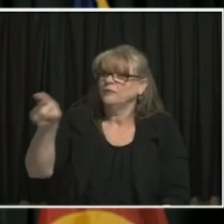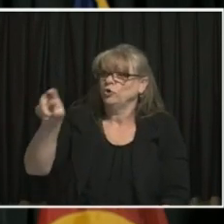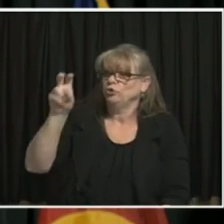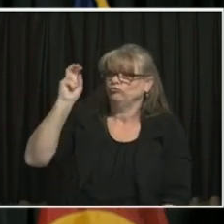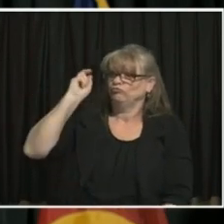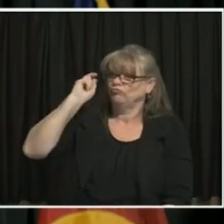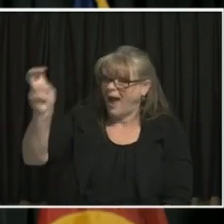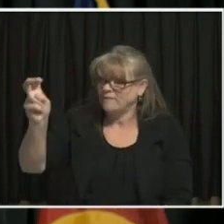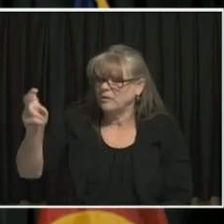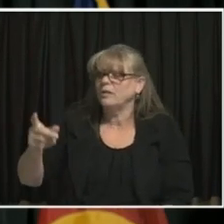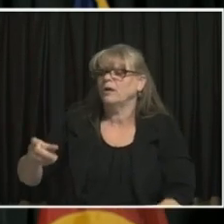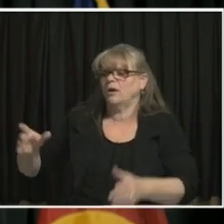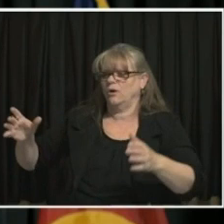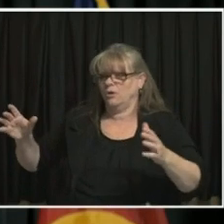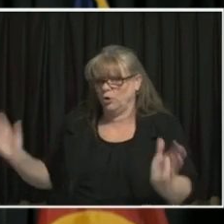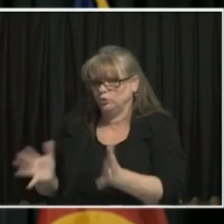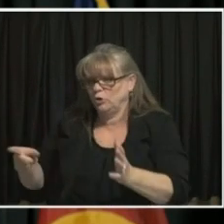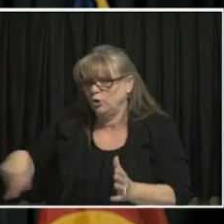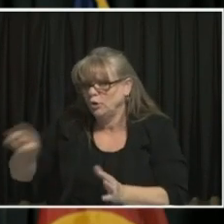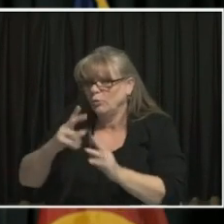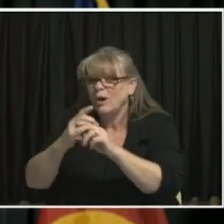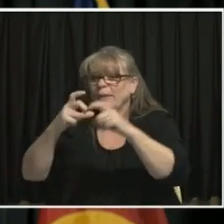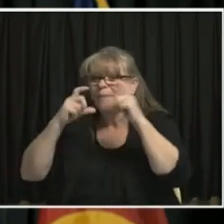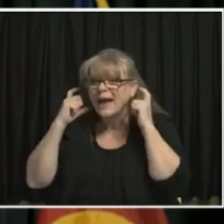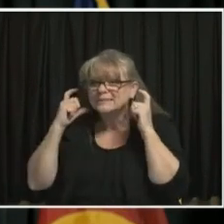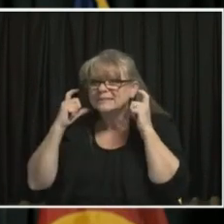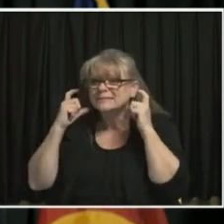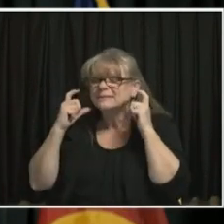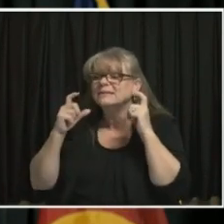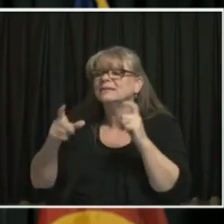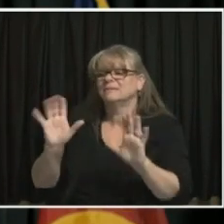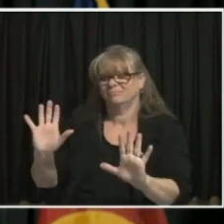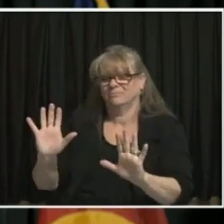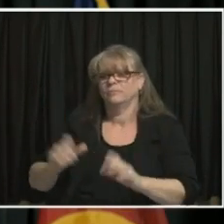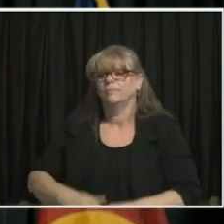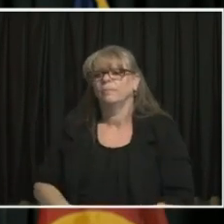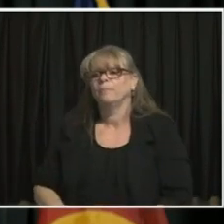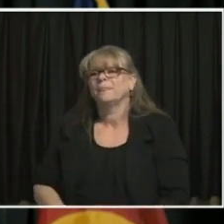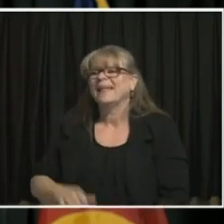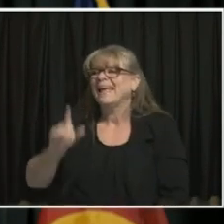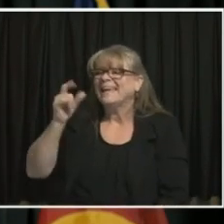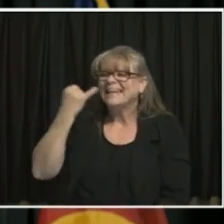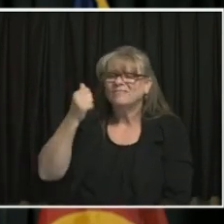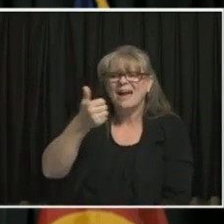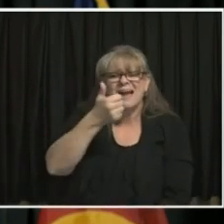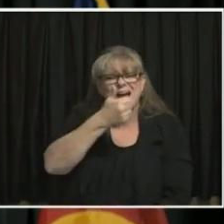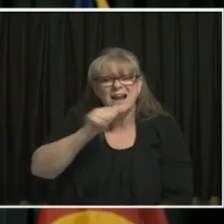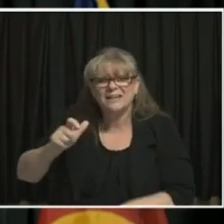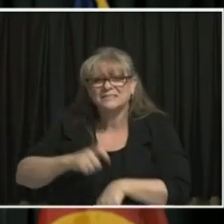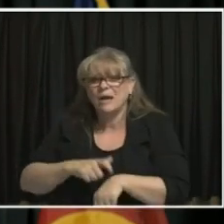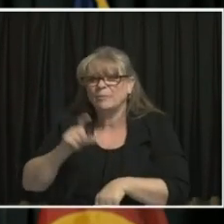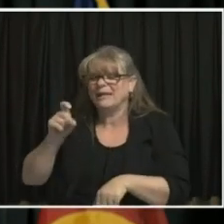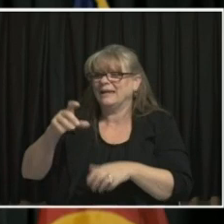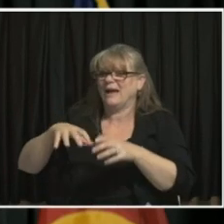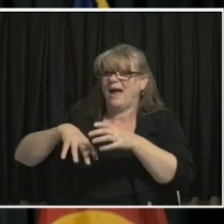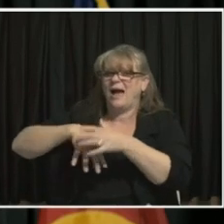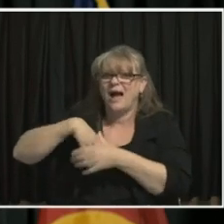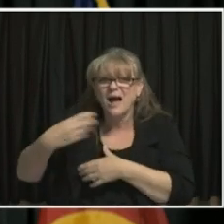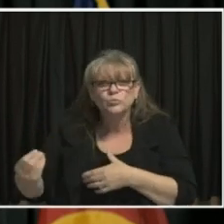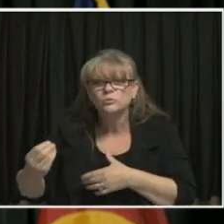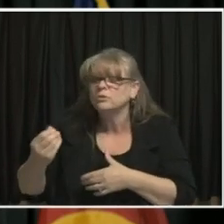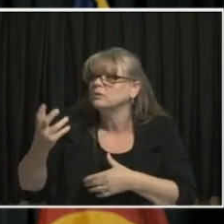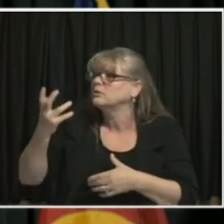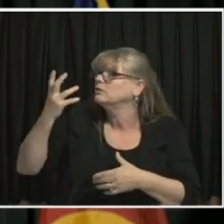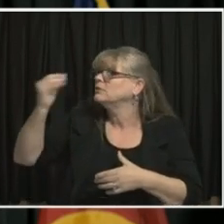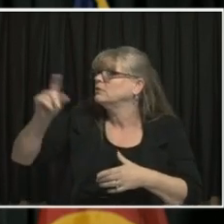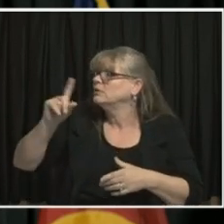important for everybody. And whenever you are in public, it's important to wear a mask that covers your mouth and